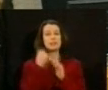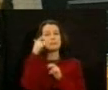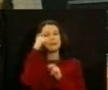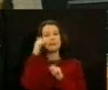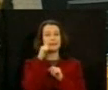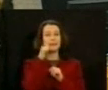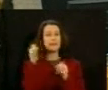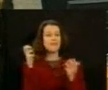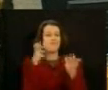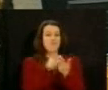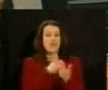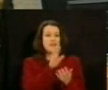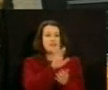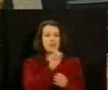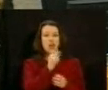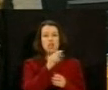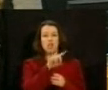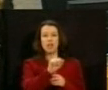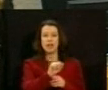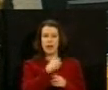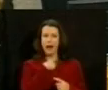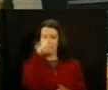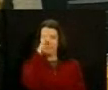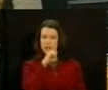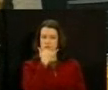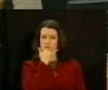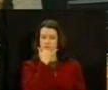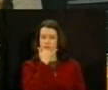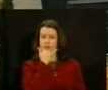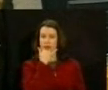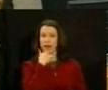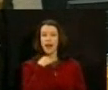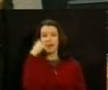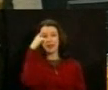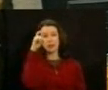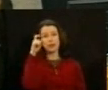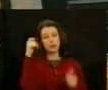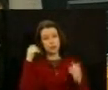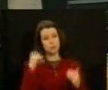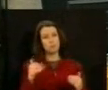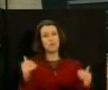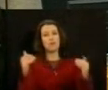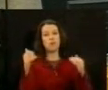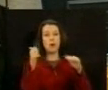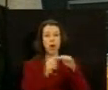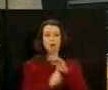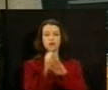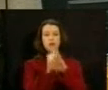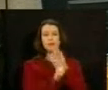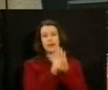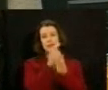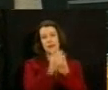agenda, I think it's wrong. I think we need to move forward under the state statute.